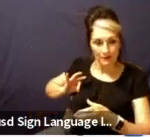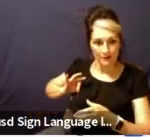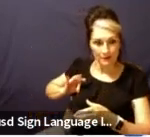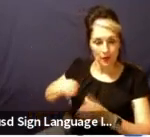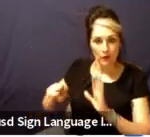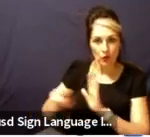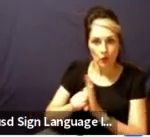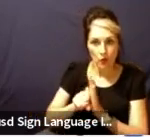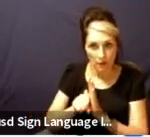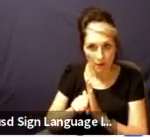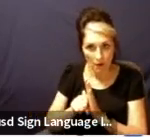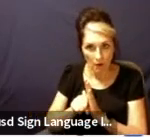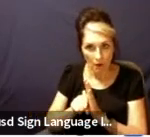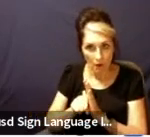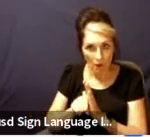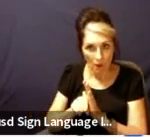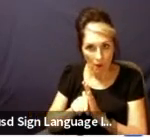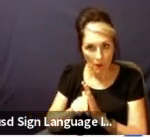grade.